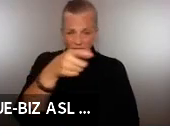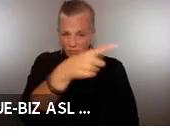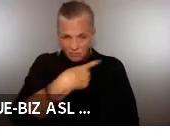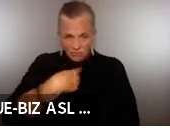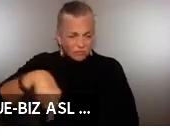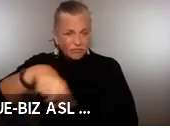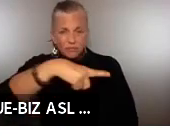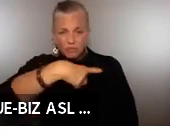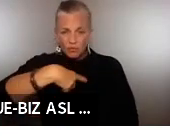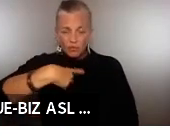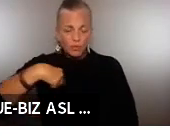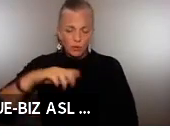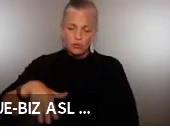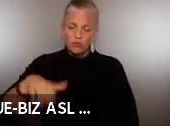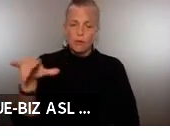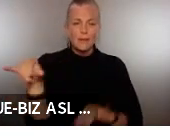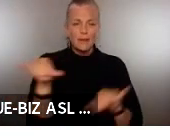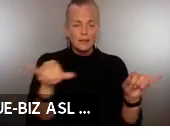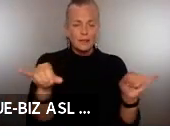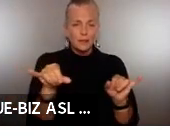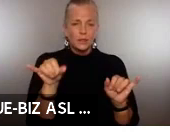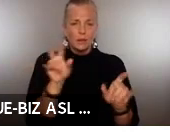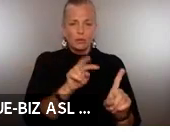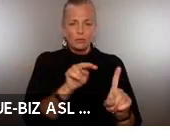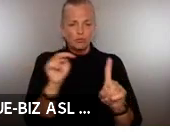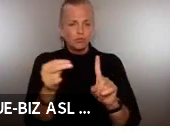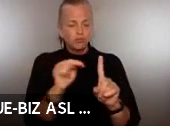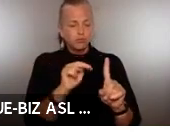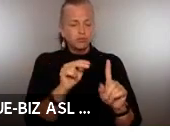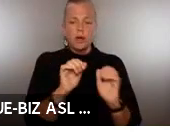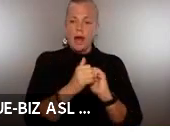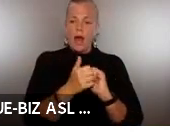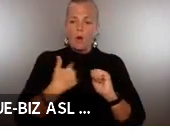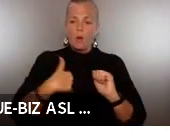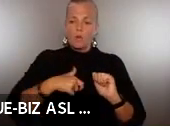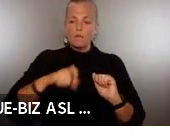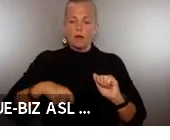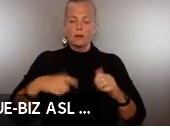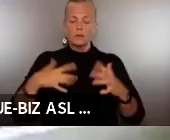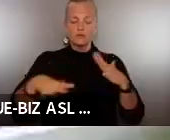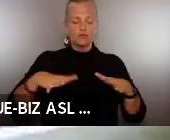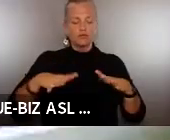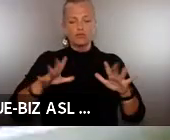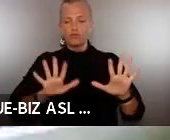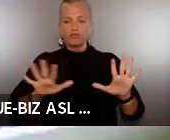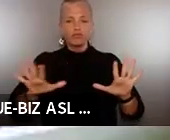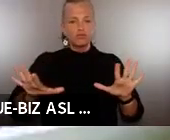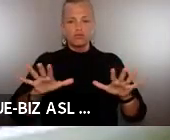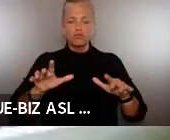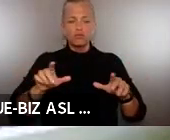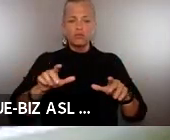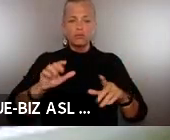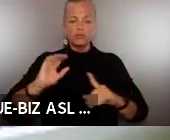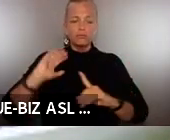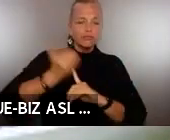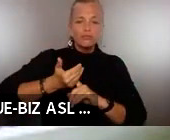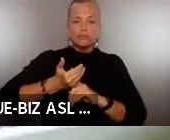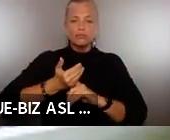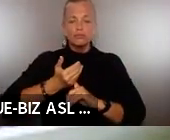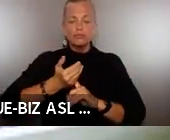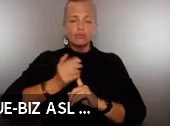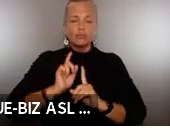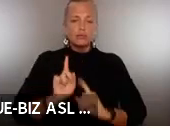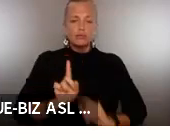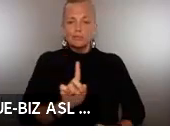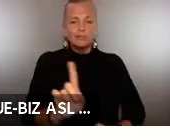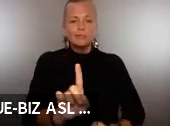similar views of, you know, how to just be and how to walk down the street. And the pressures of